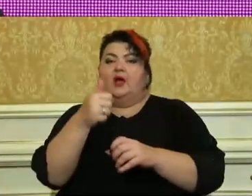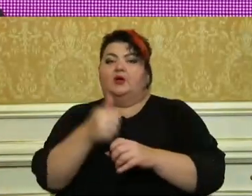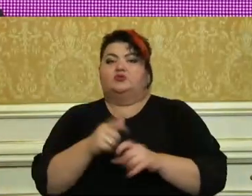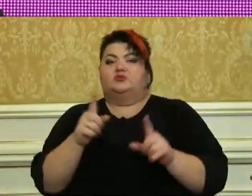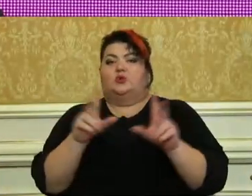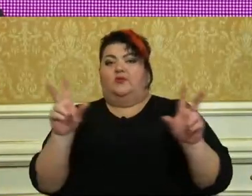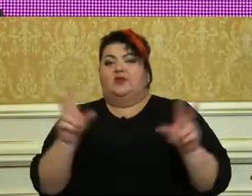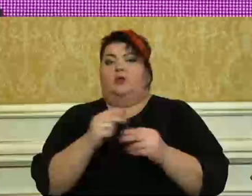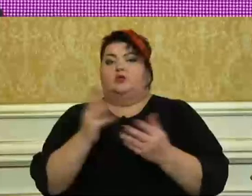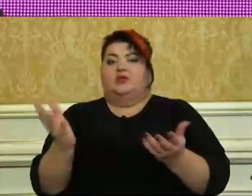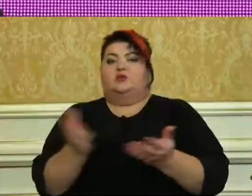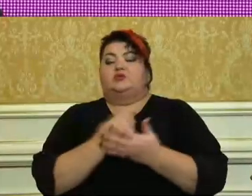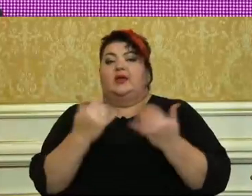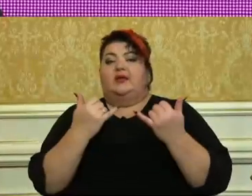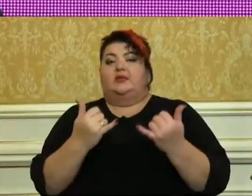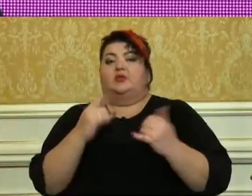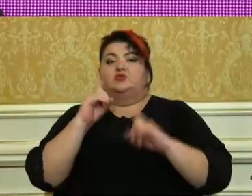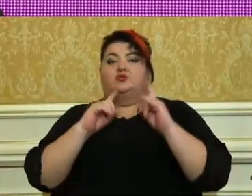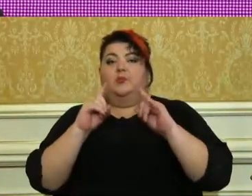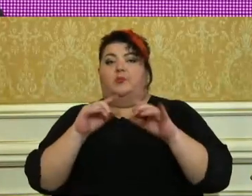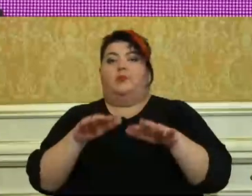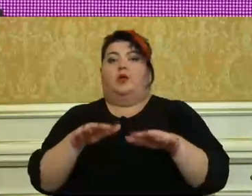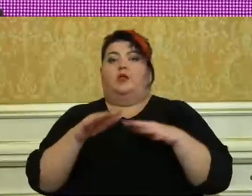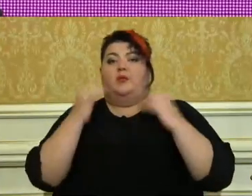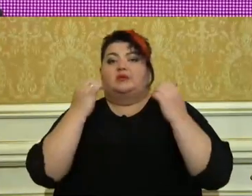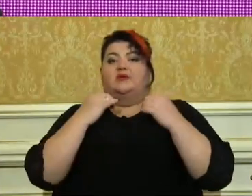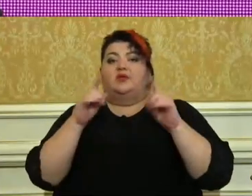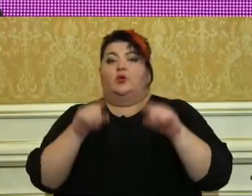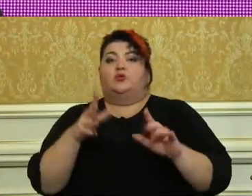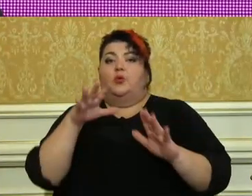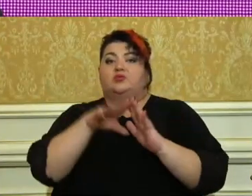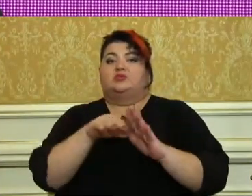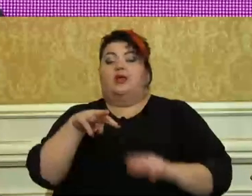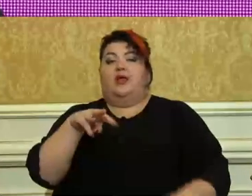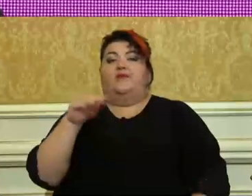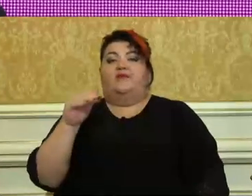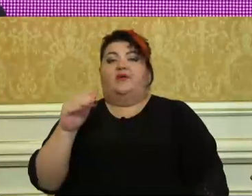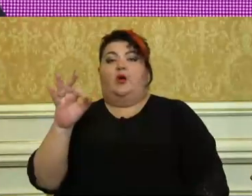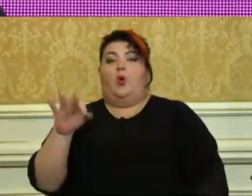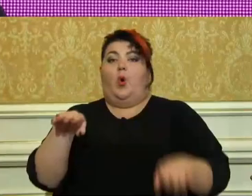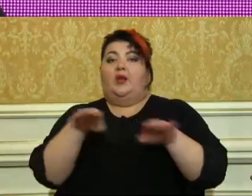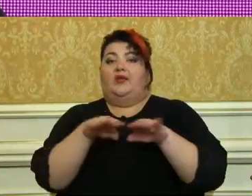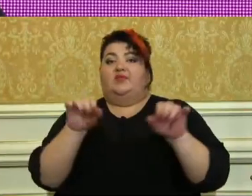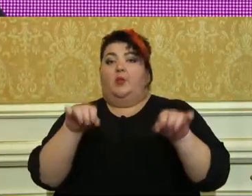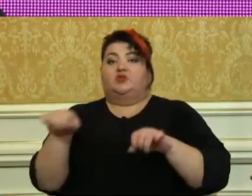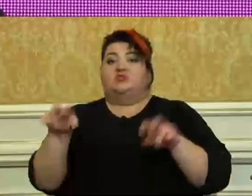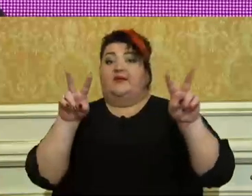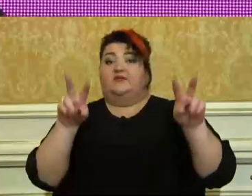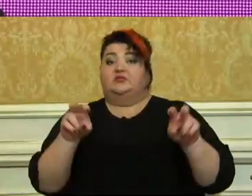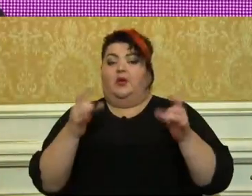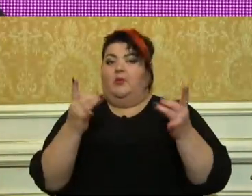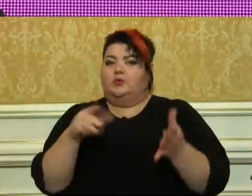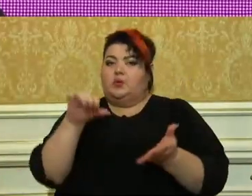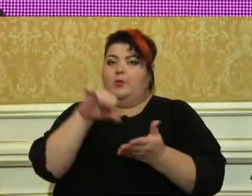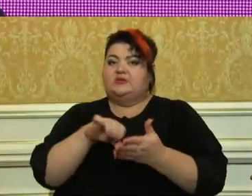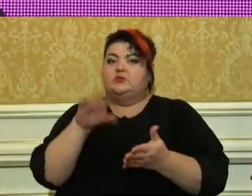women in parliament are very active, and what we've managed to achieve thanks to caucus equal